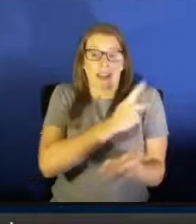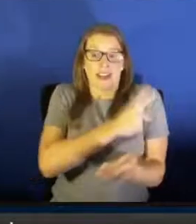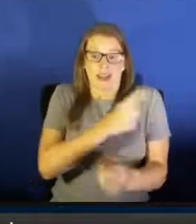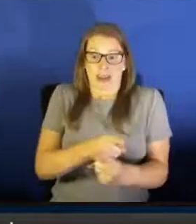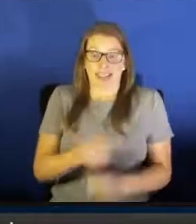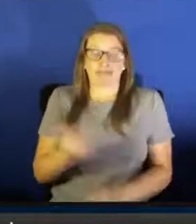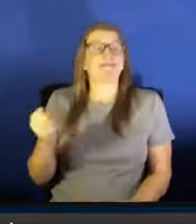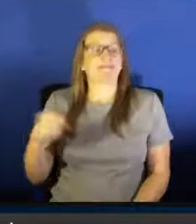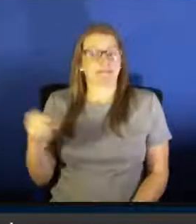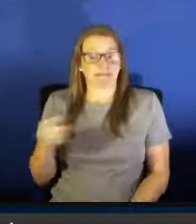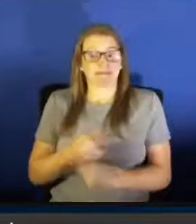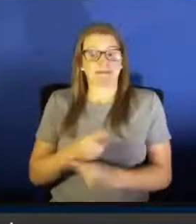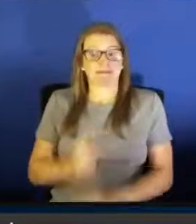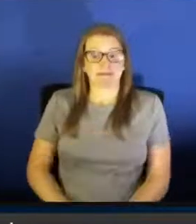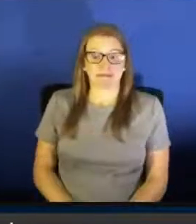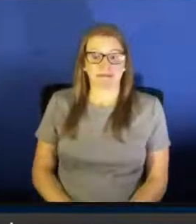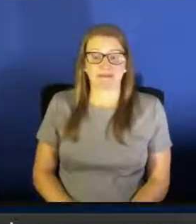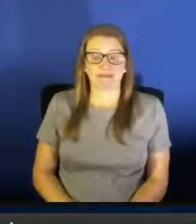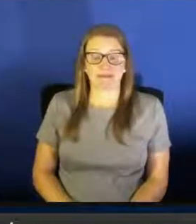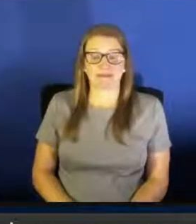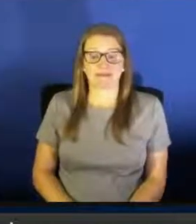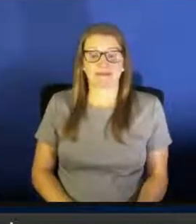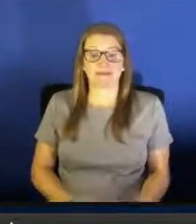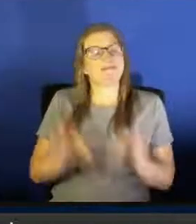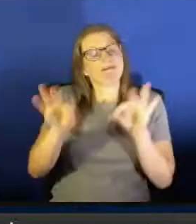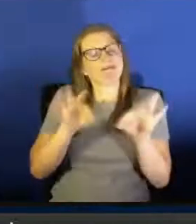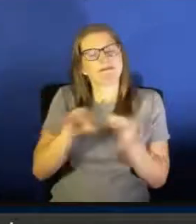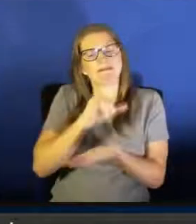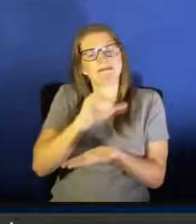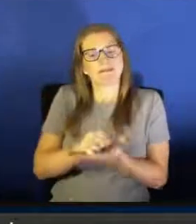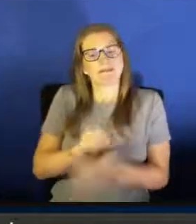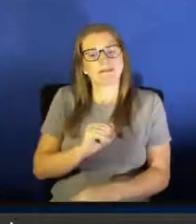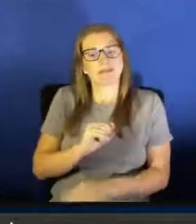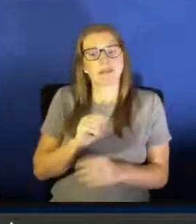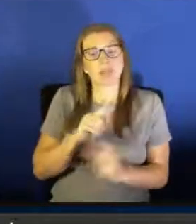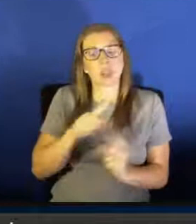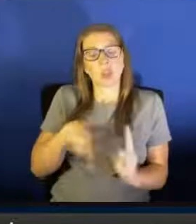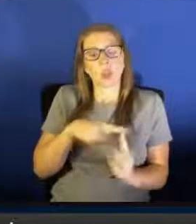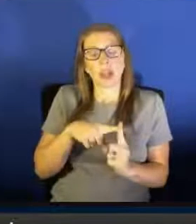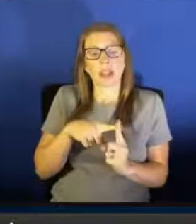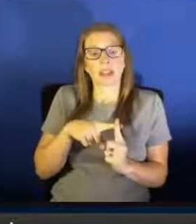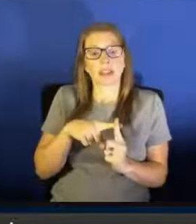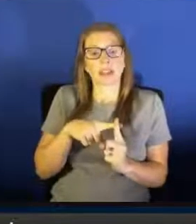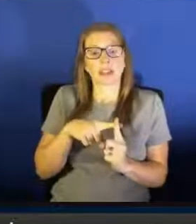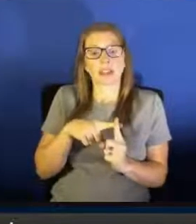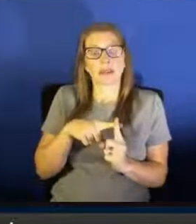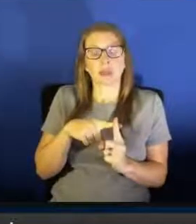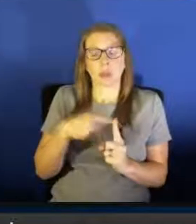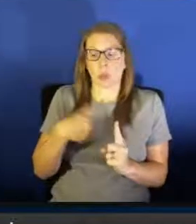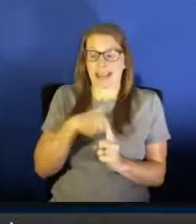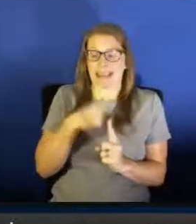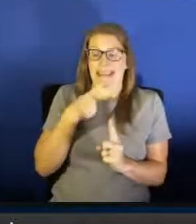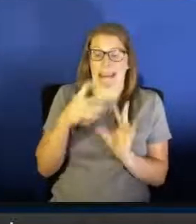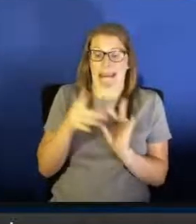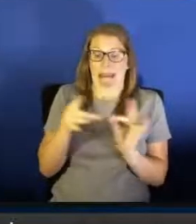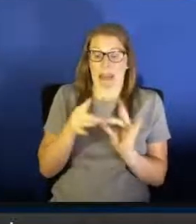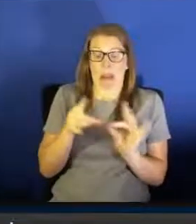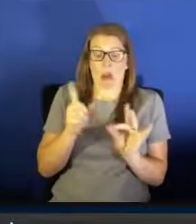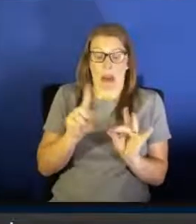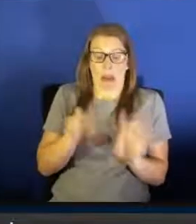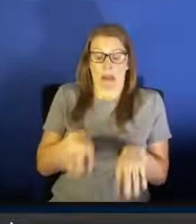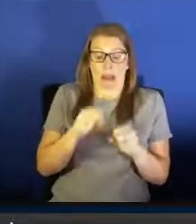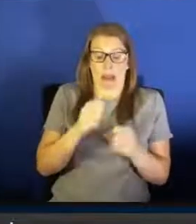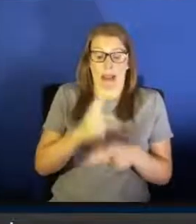Absolutely. Talk to us a little bit about that. What we say where you get your health care matters, and that people are specified and training to